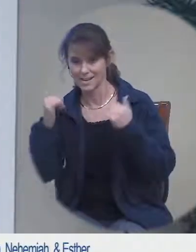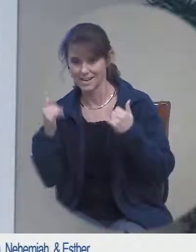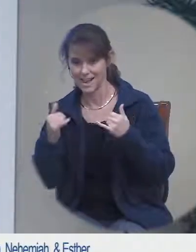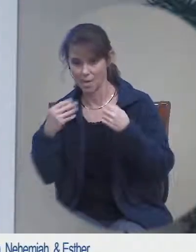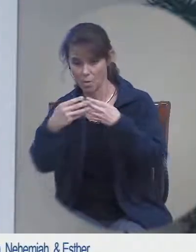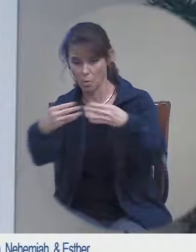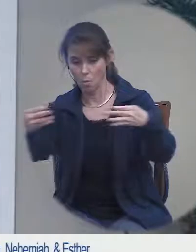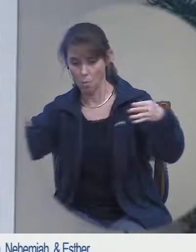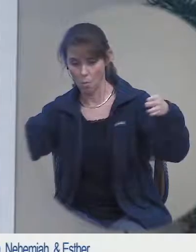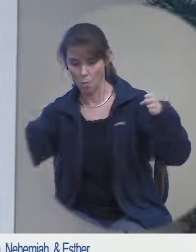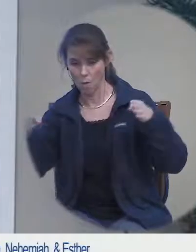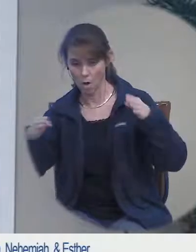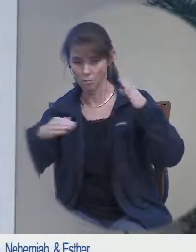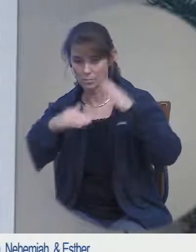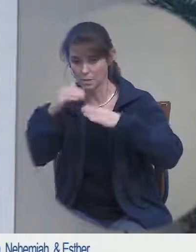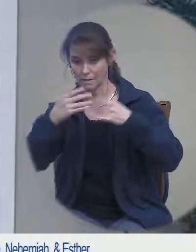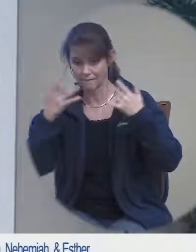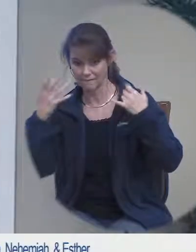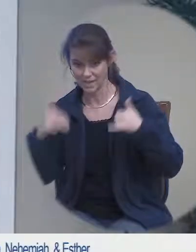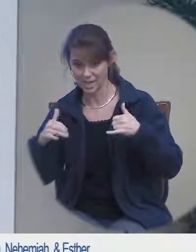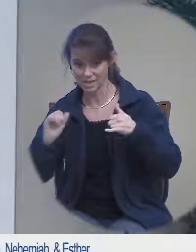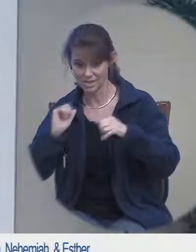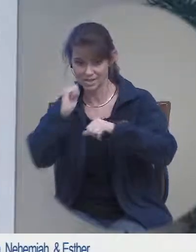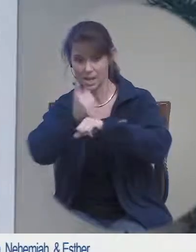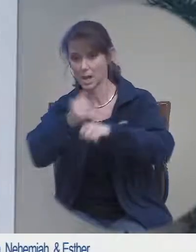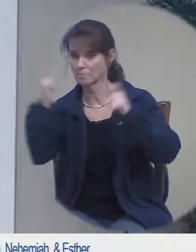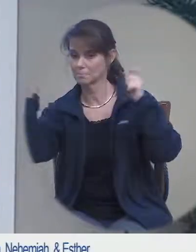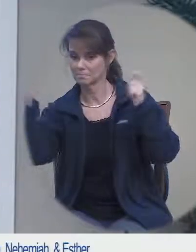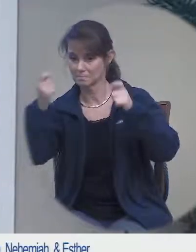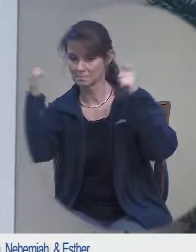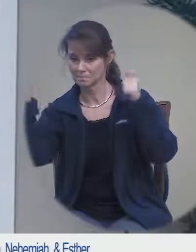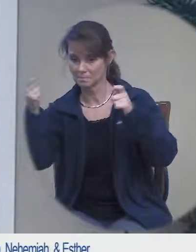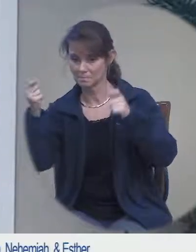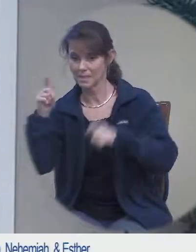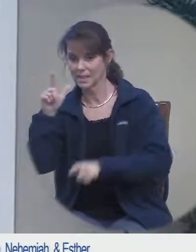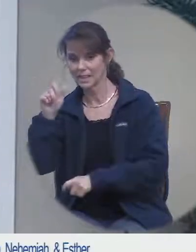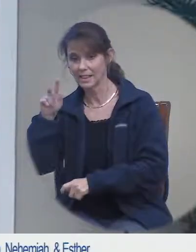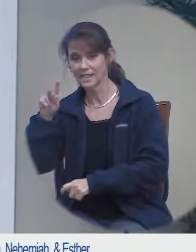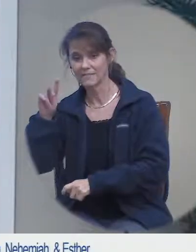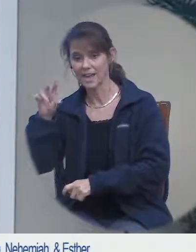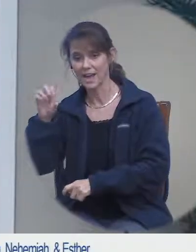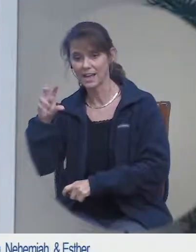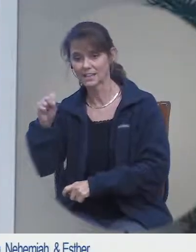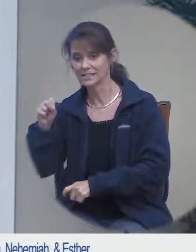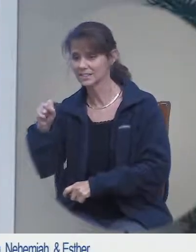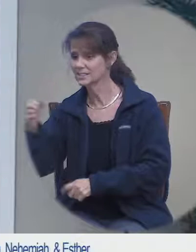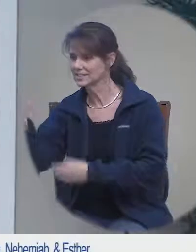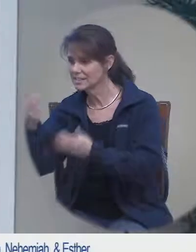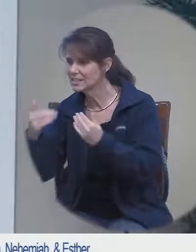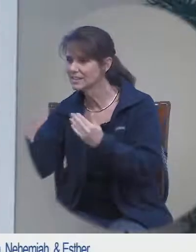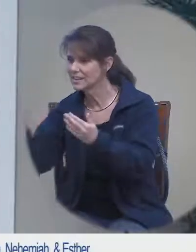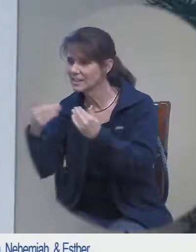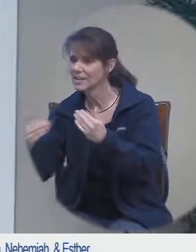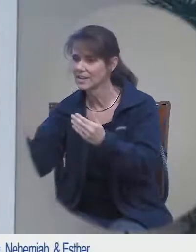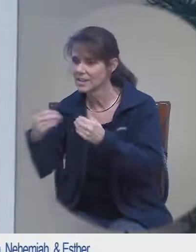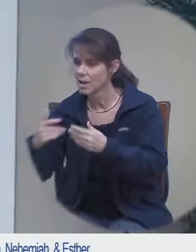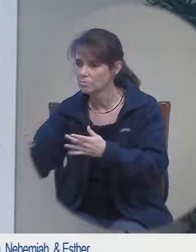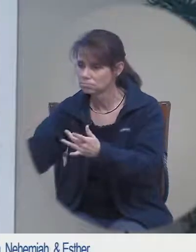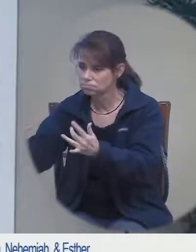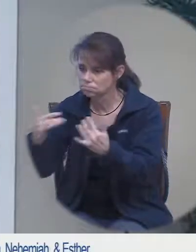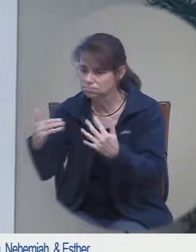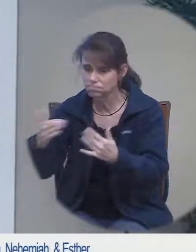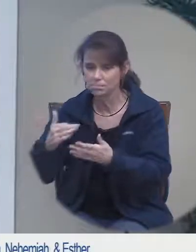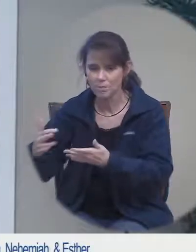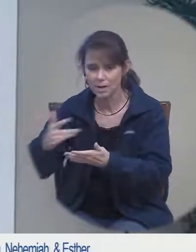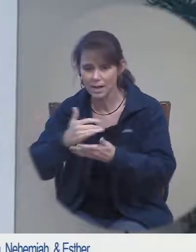of Jerusalem, they sought out the Levites from all their places to bring them to Jerusalem, so they might celebrate the dedication with gladness,